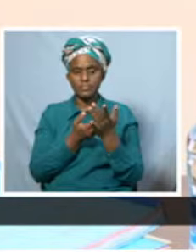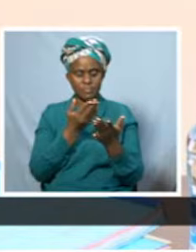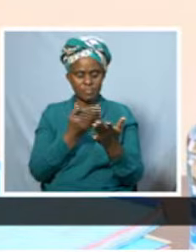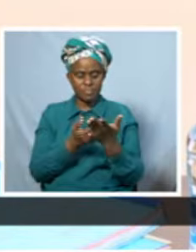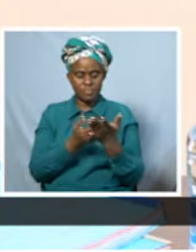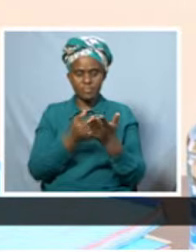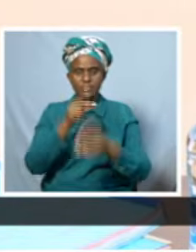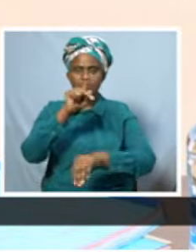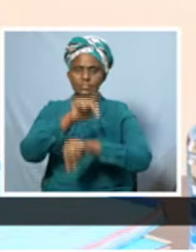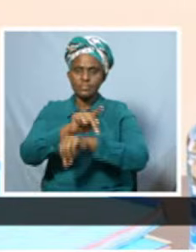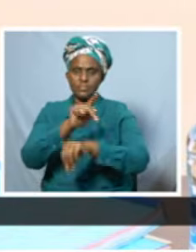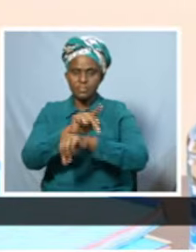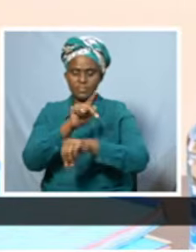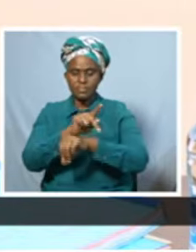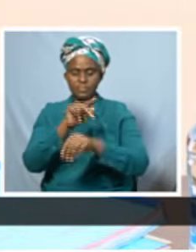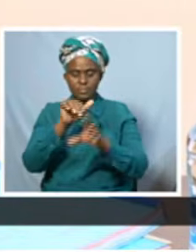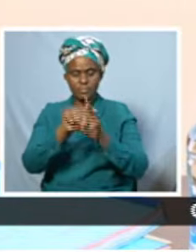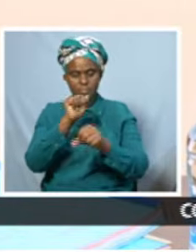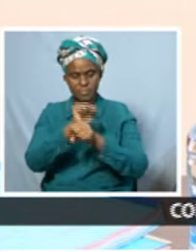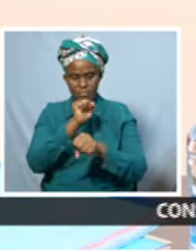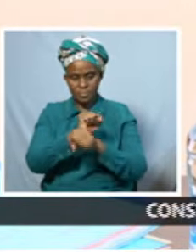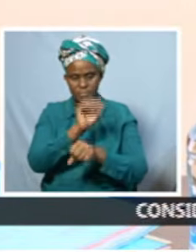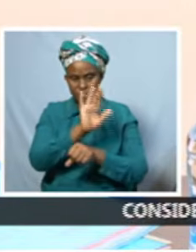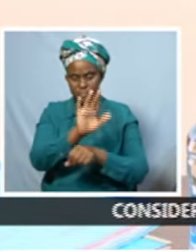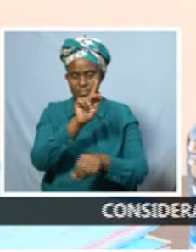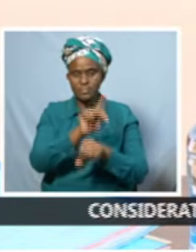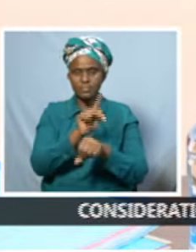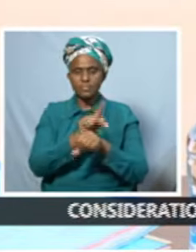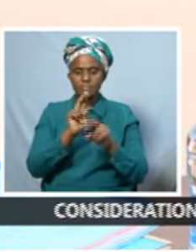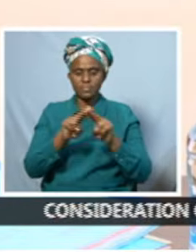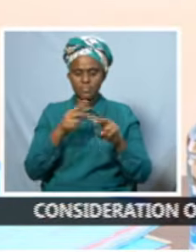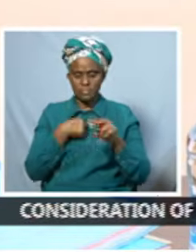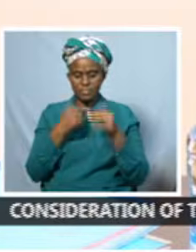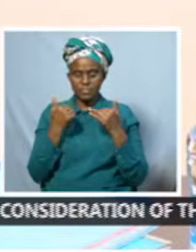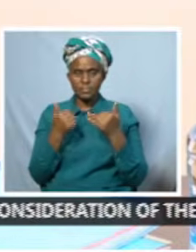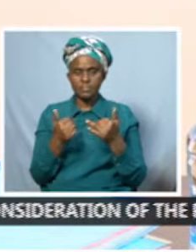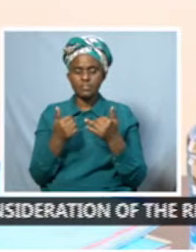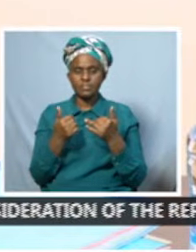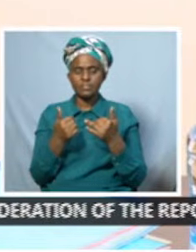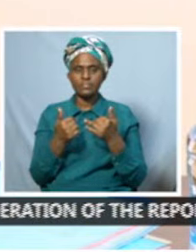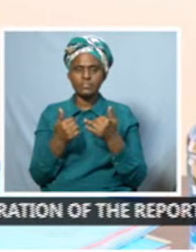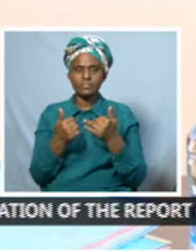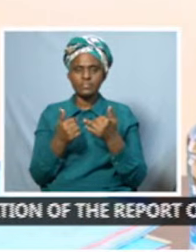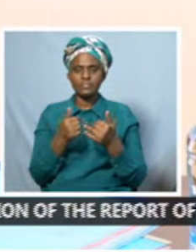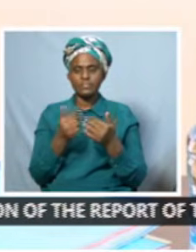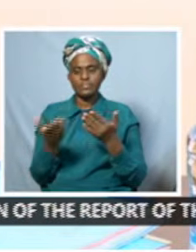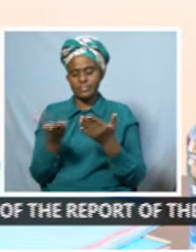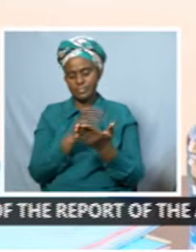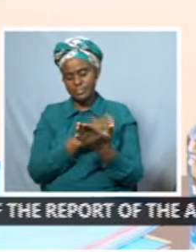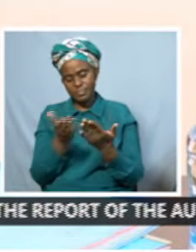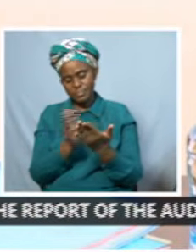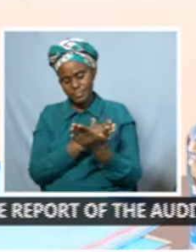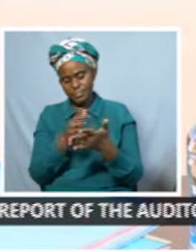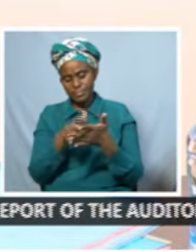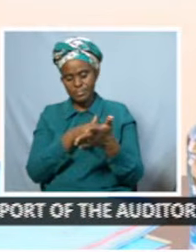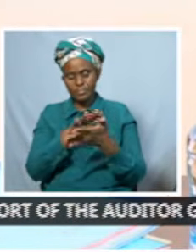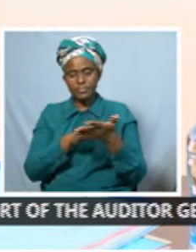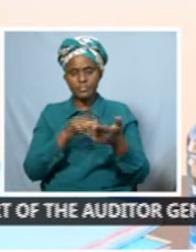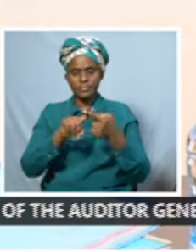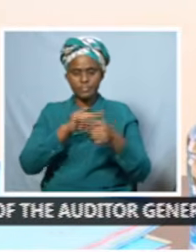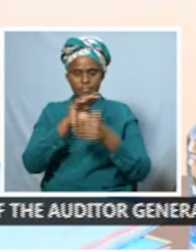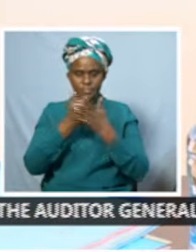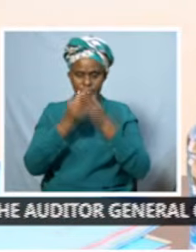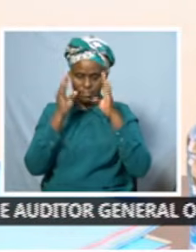these are projects or work in progress projects, Chair, allow me to go to the table, but